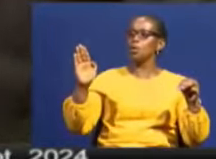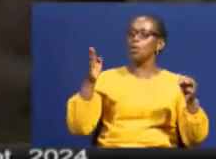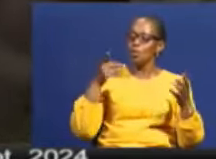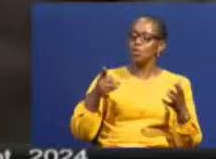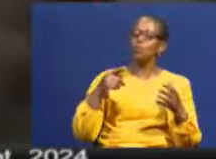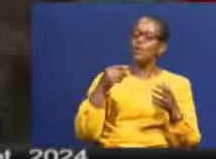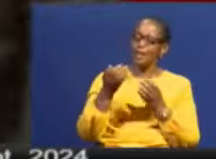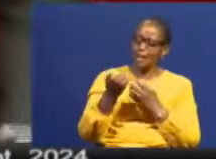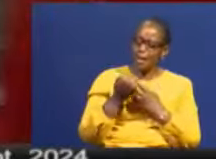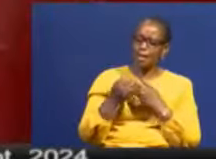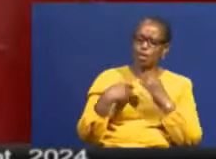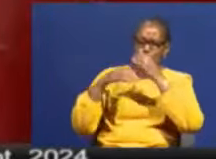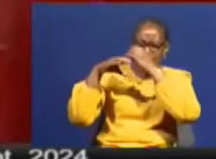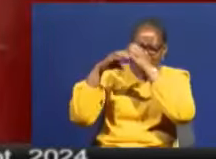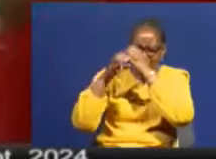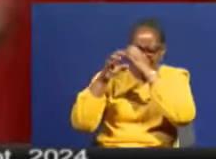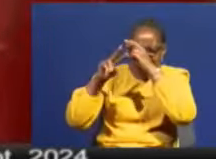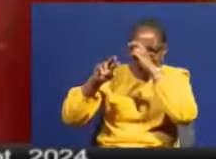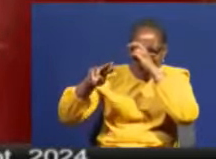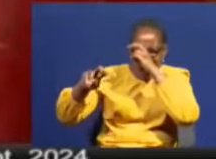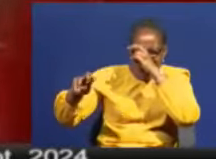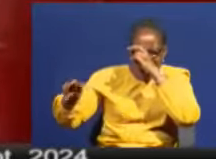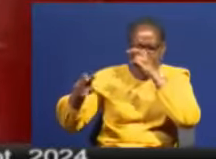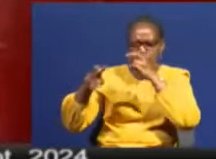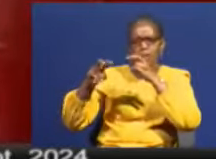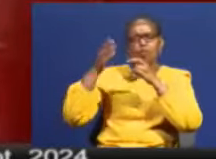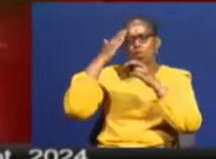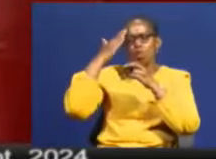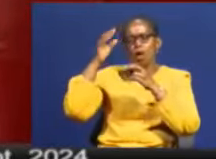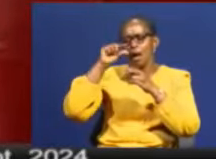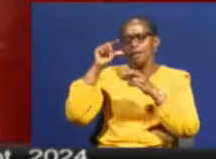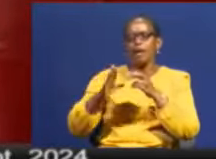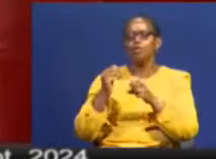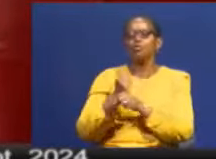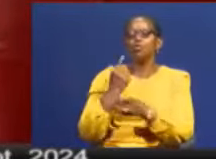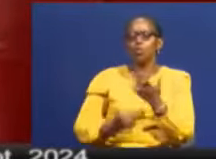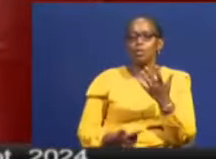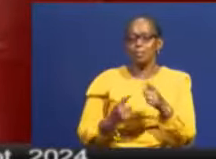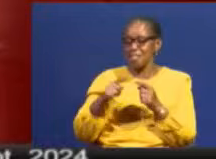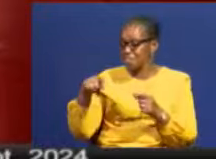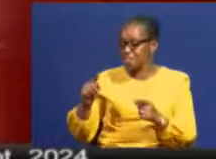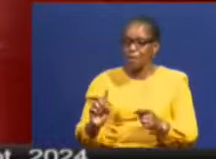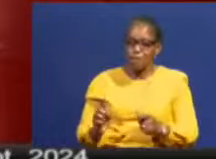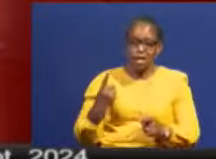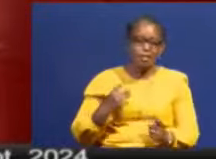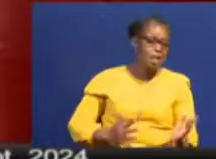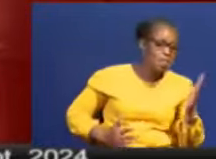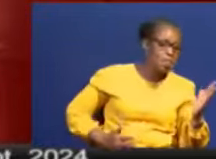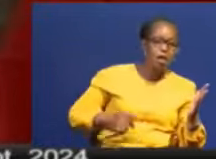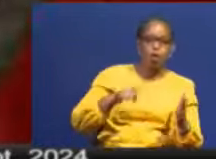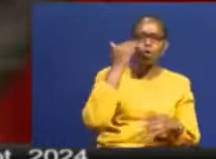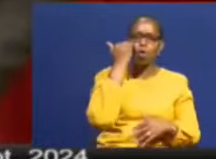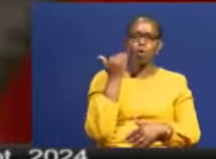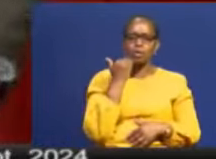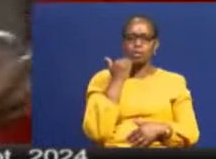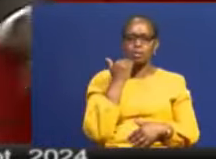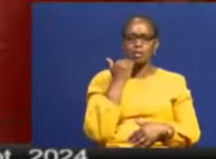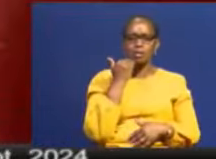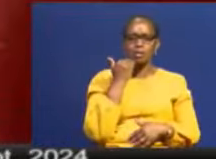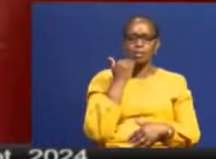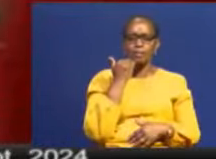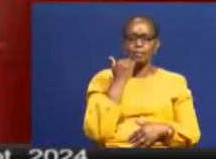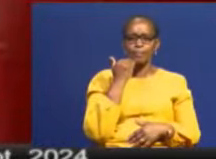several times, to see what governors do. But they were the first people to go in court, Honorable Speaker. They applied to